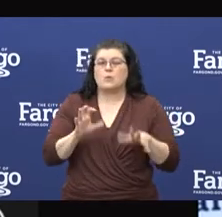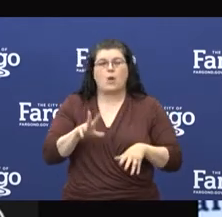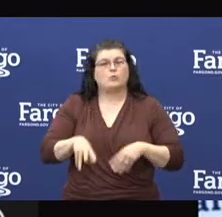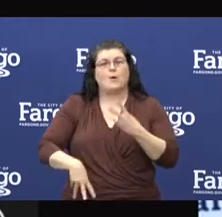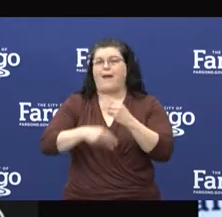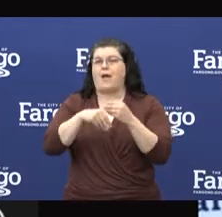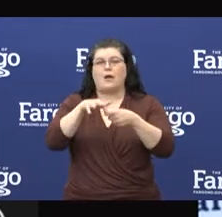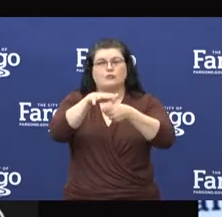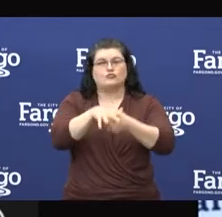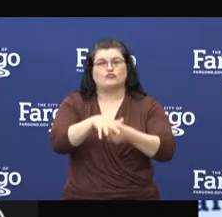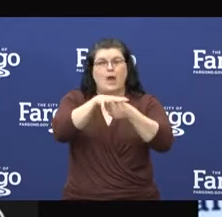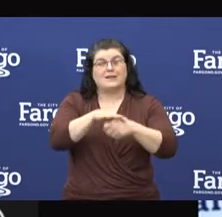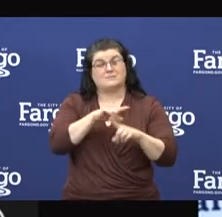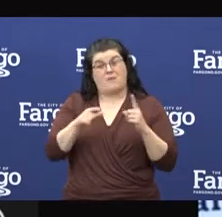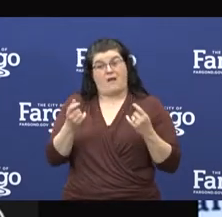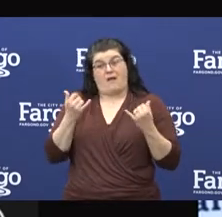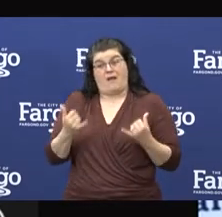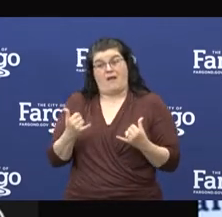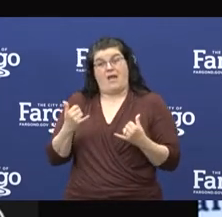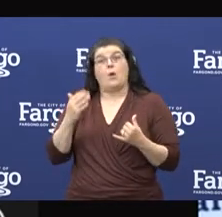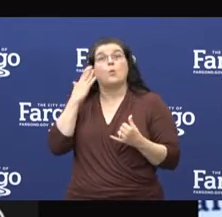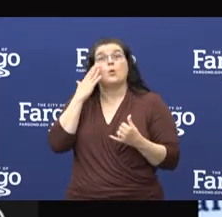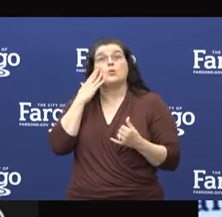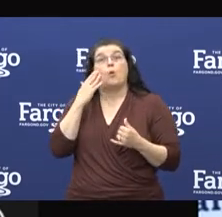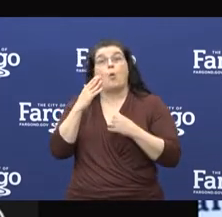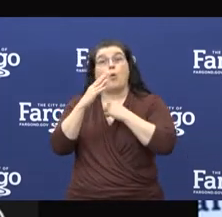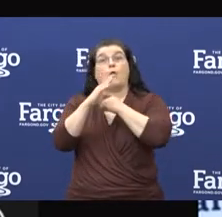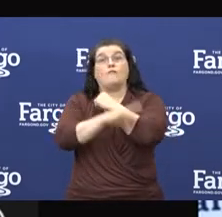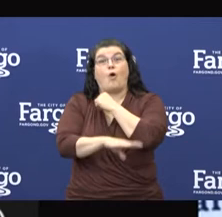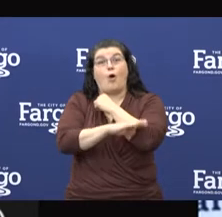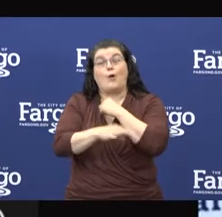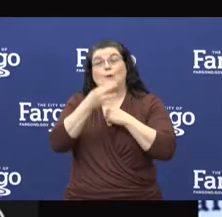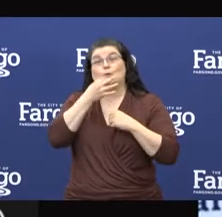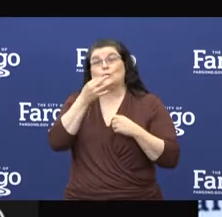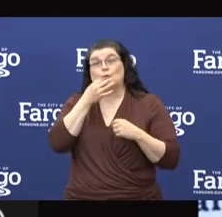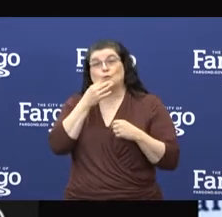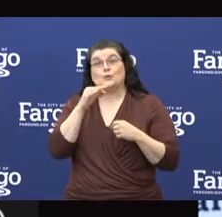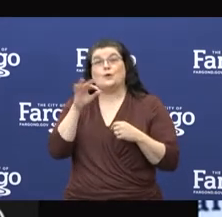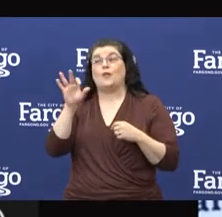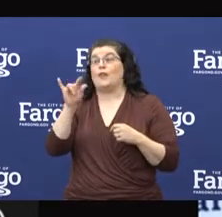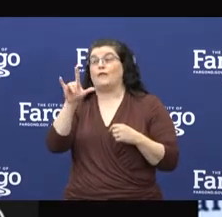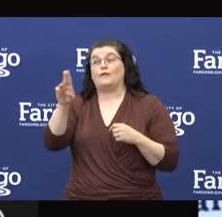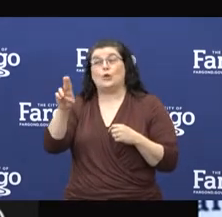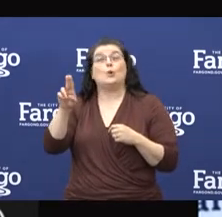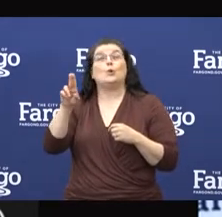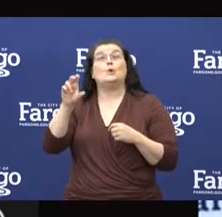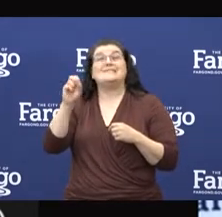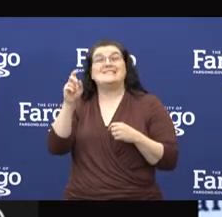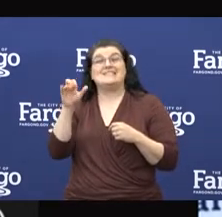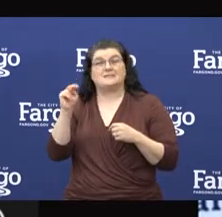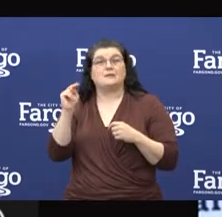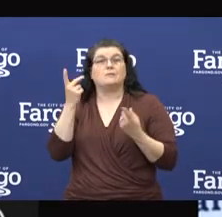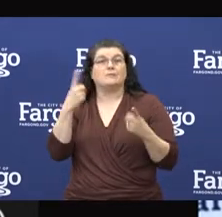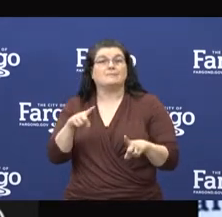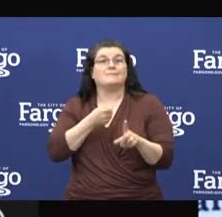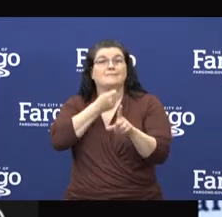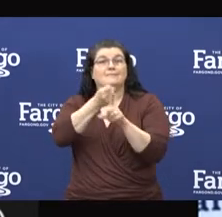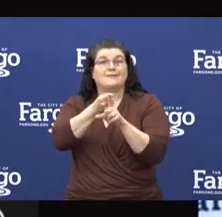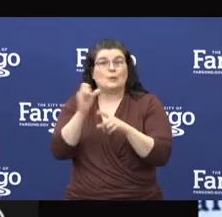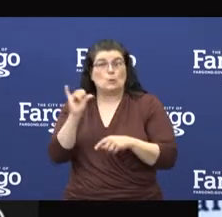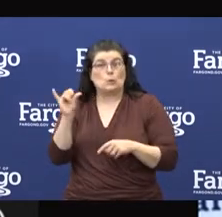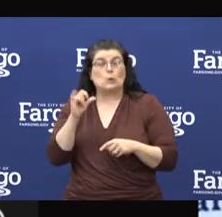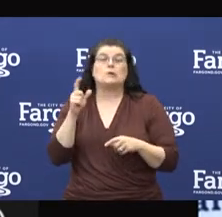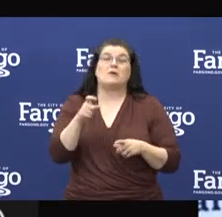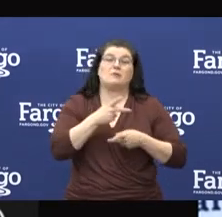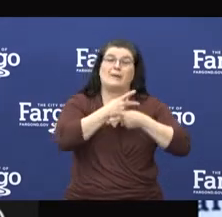but influenza season is also not far away. The impact influenza has in our area each year is significant, and how we